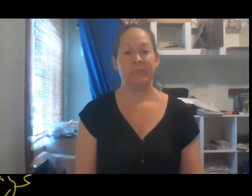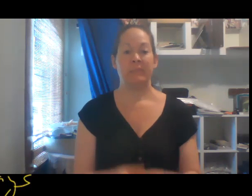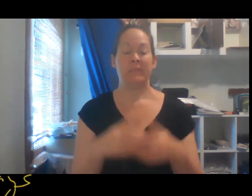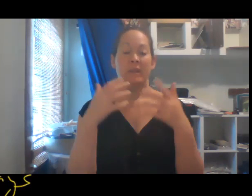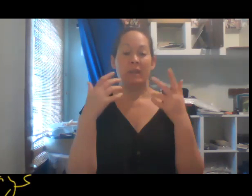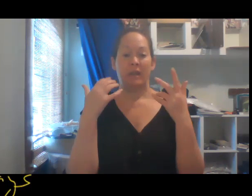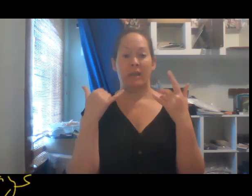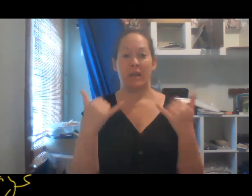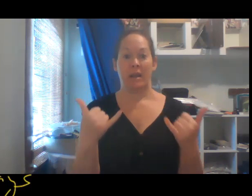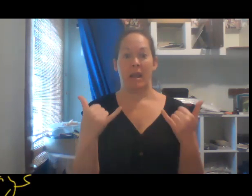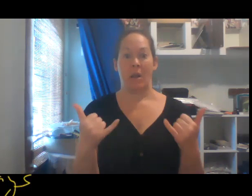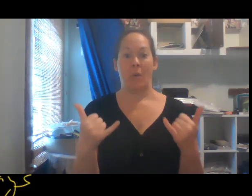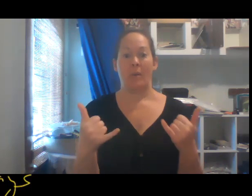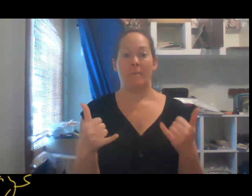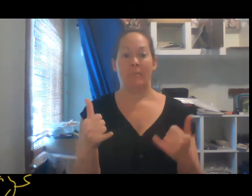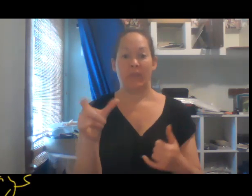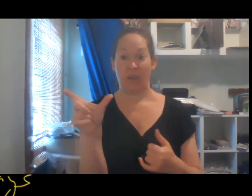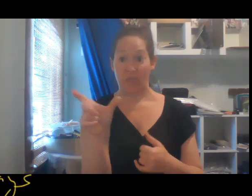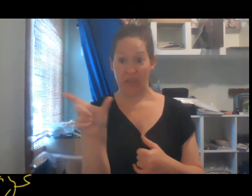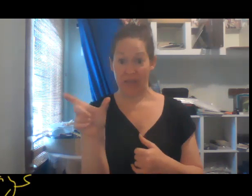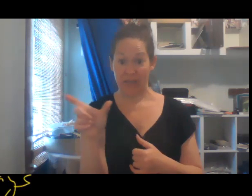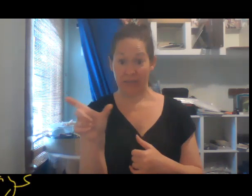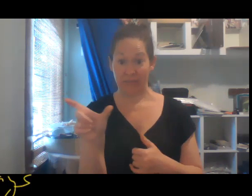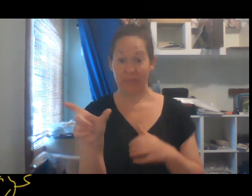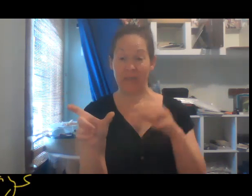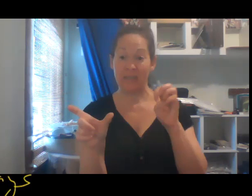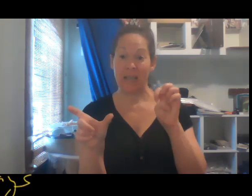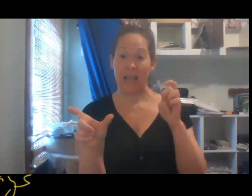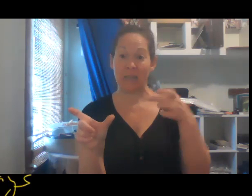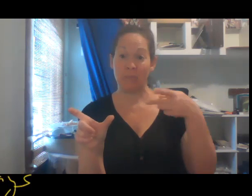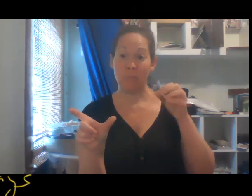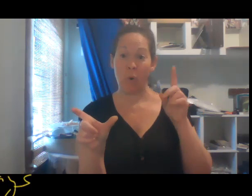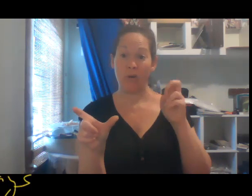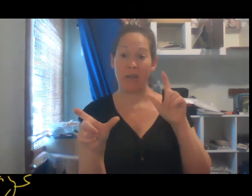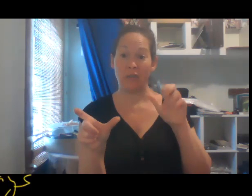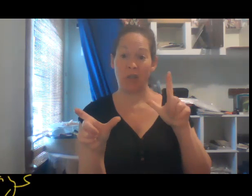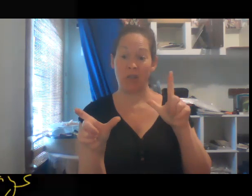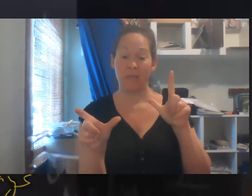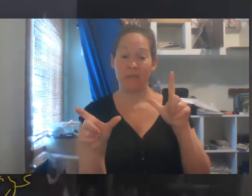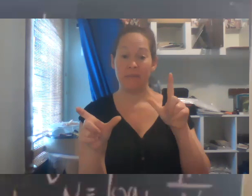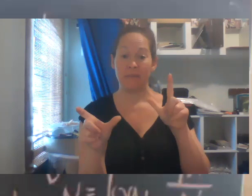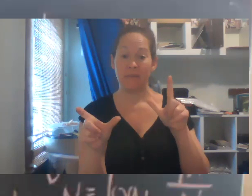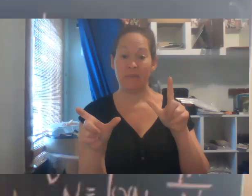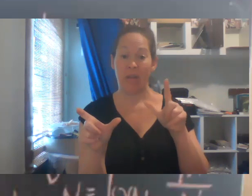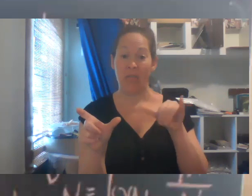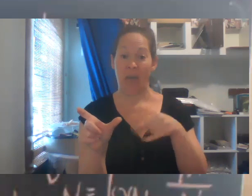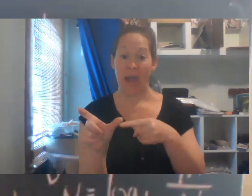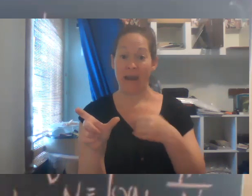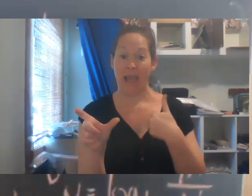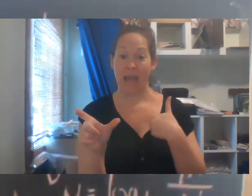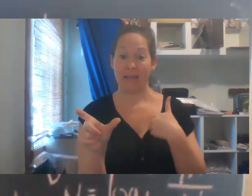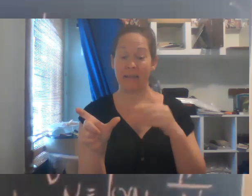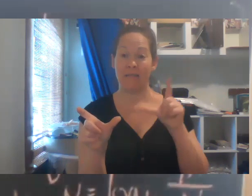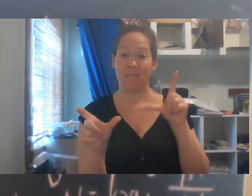Now, this is again in my exponential. And my exponential has a natural, the base of a